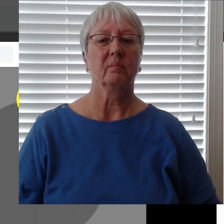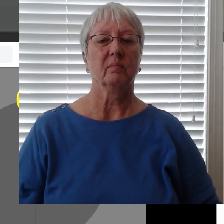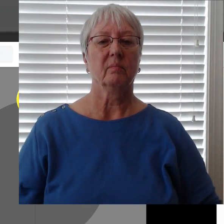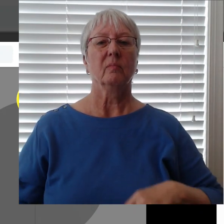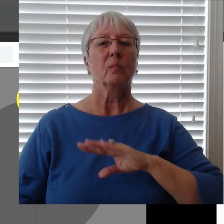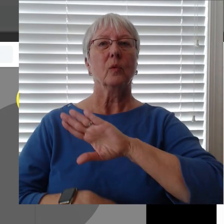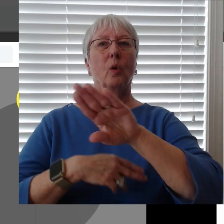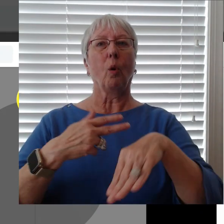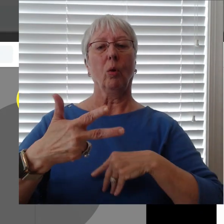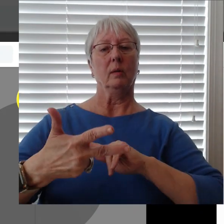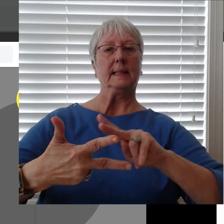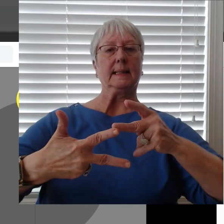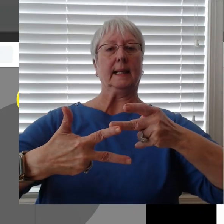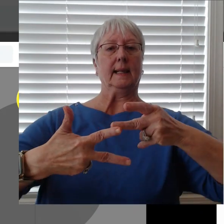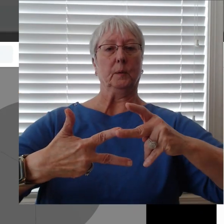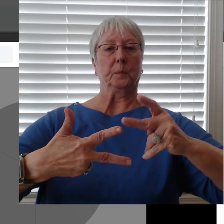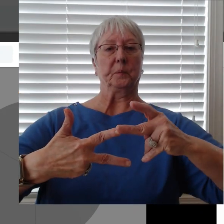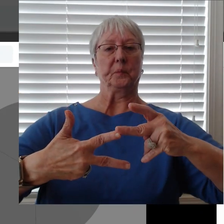are